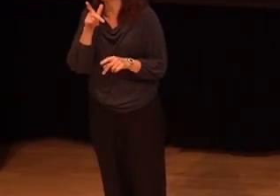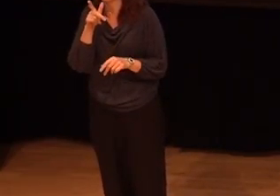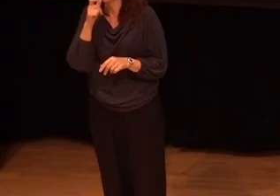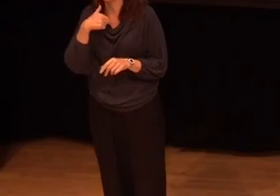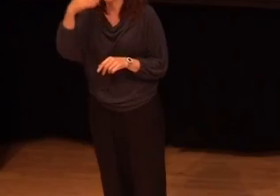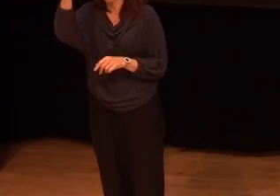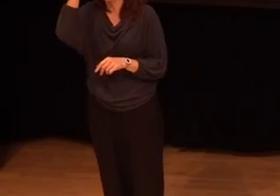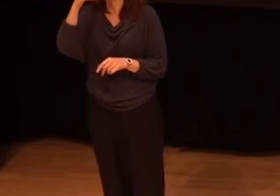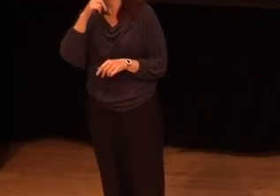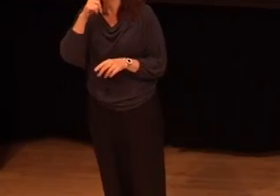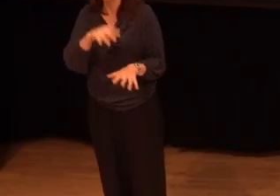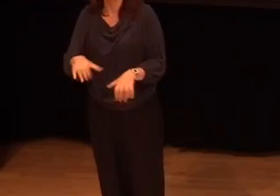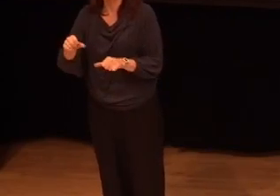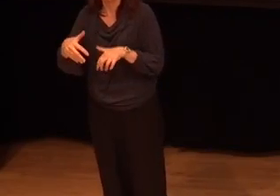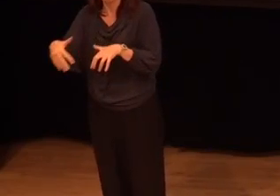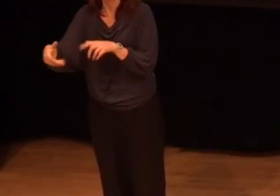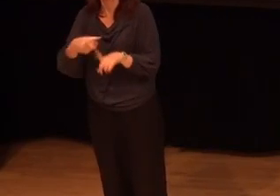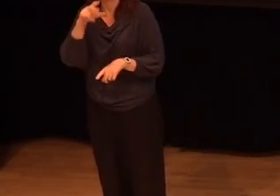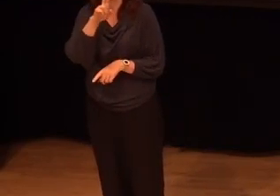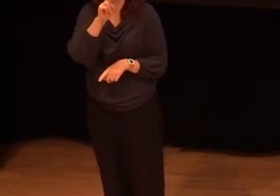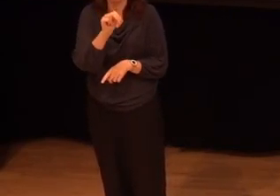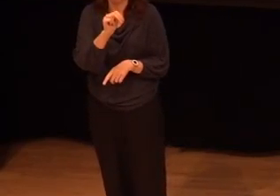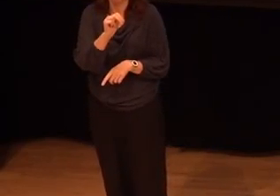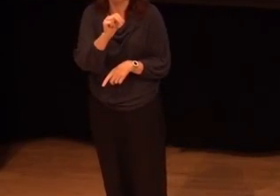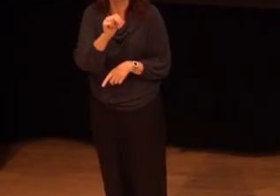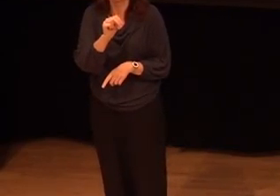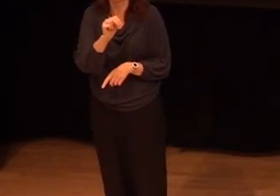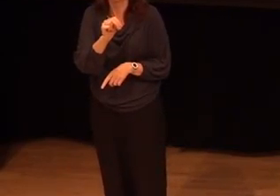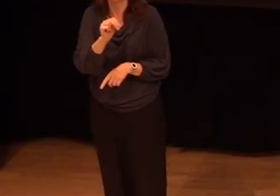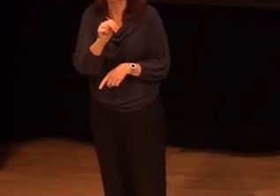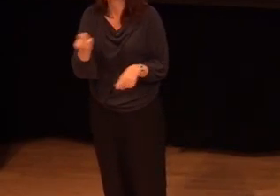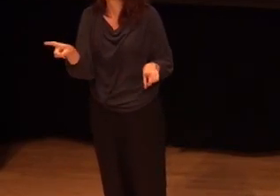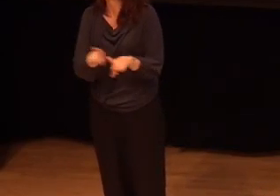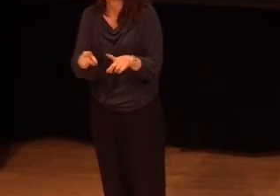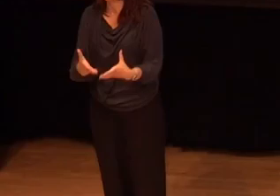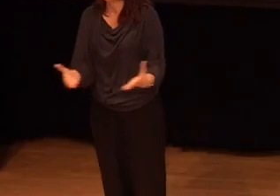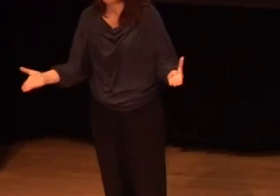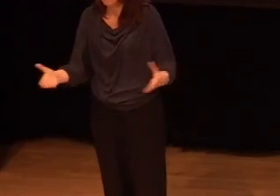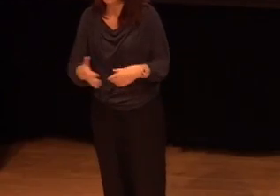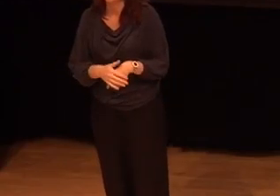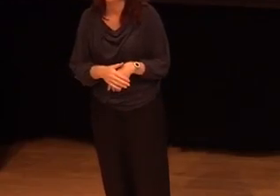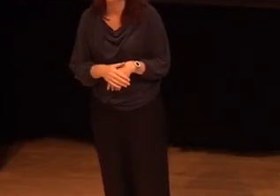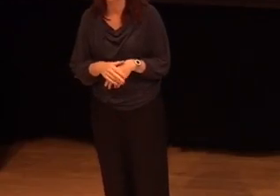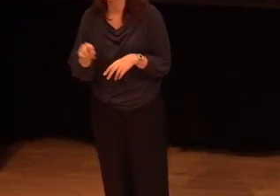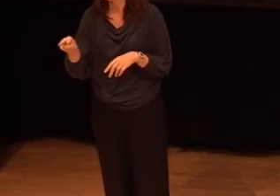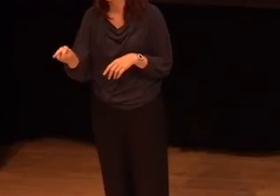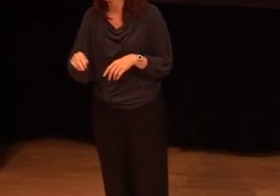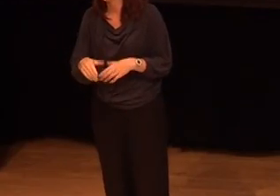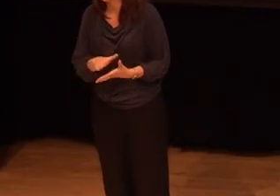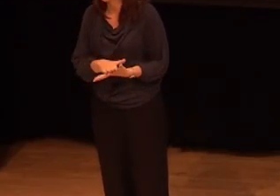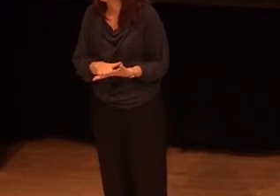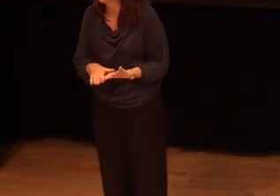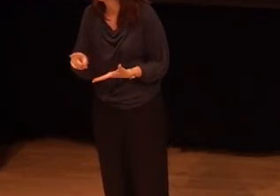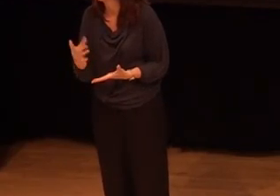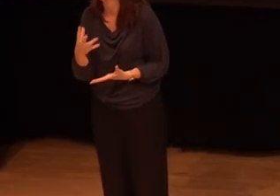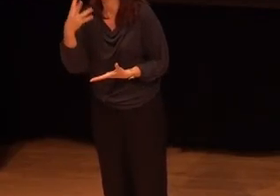know that did it from the UN, they got the same thing. It was like, "Oh, it's so nice you're